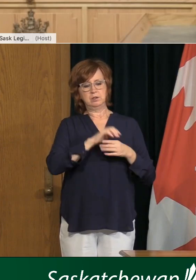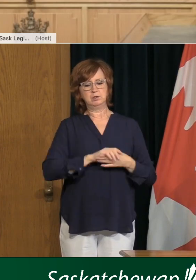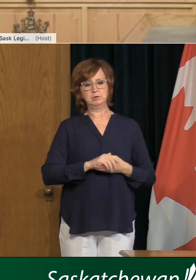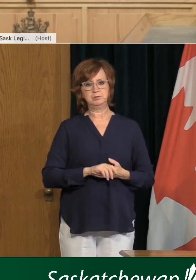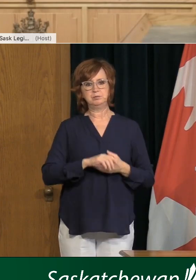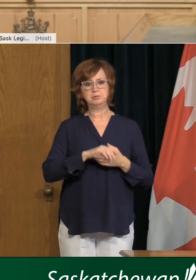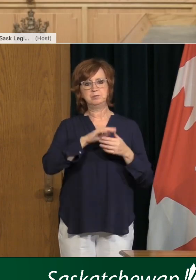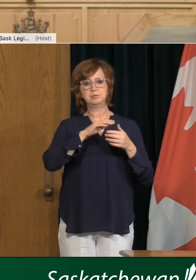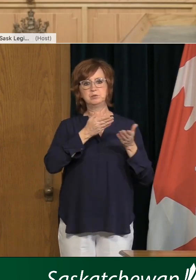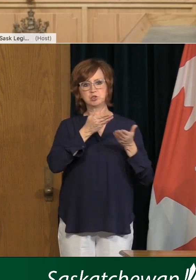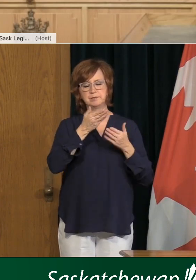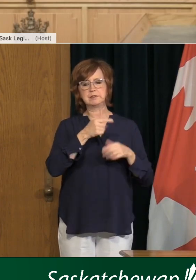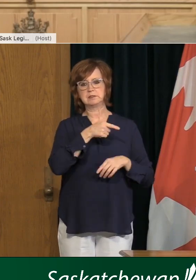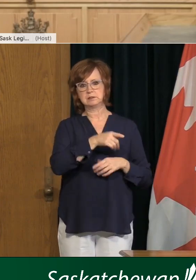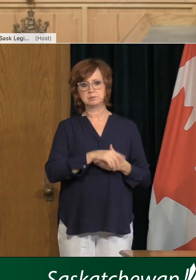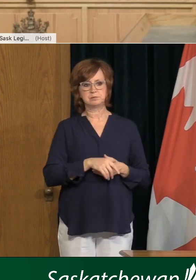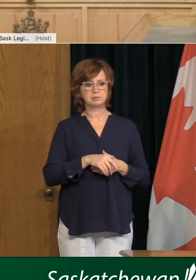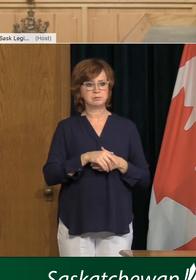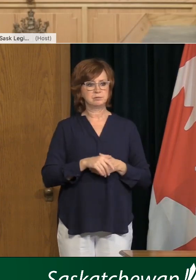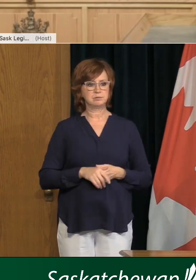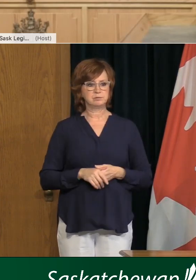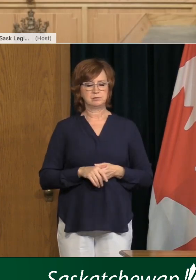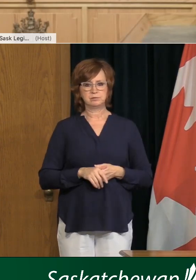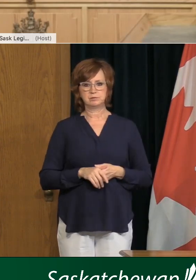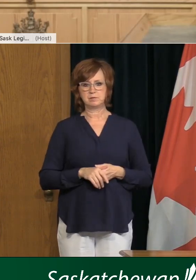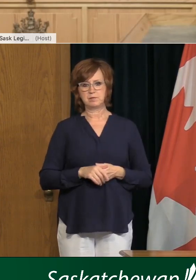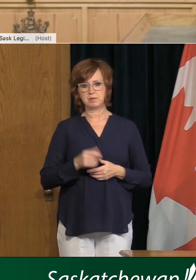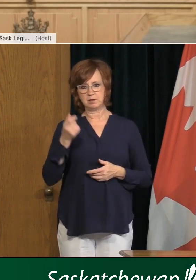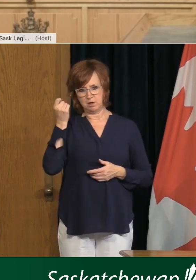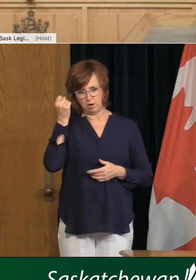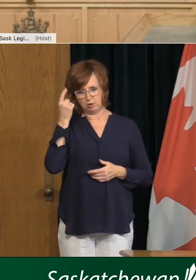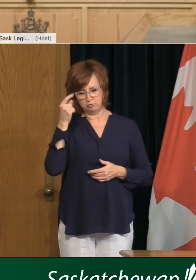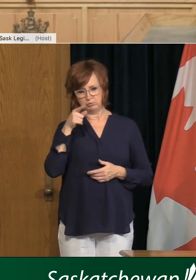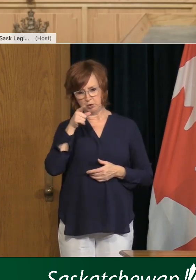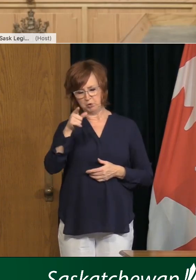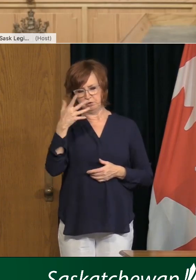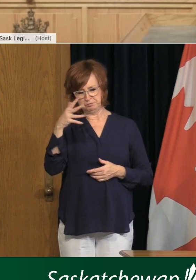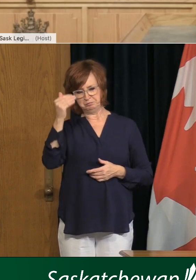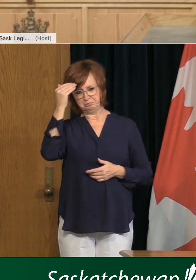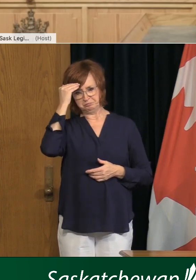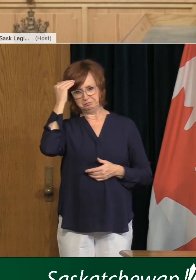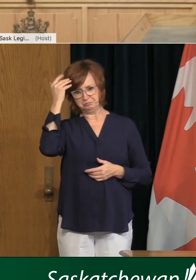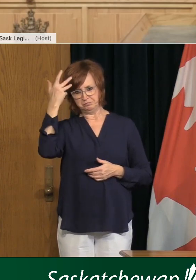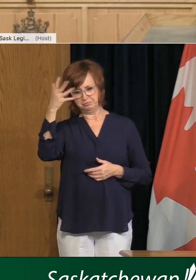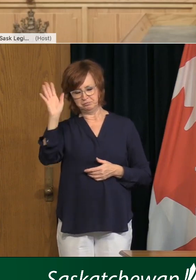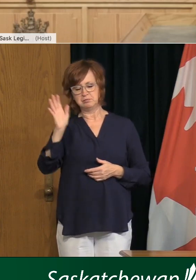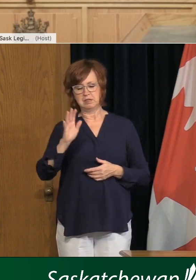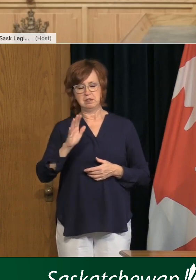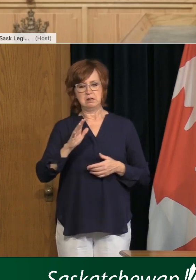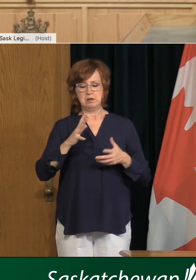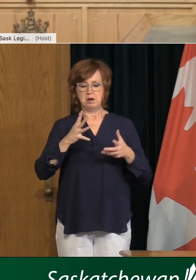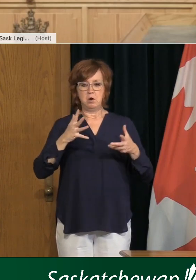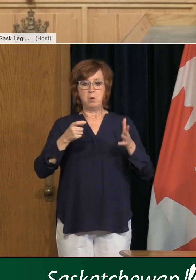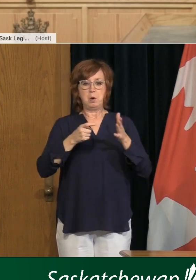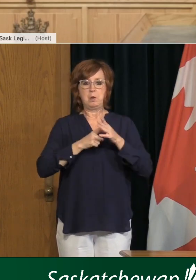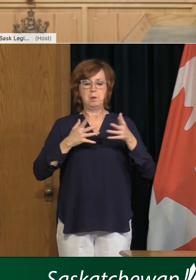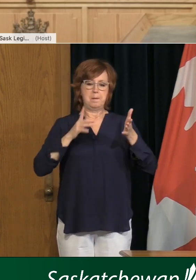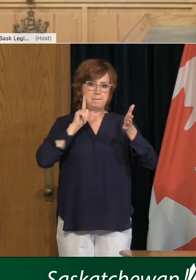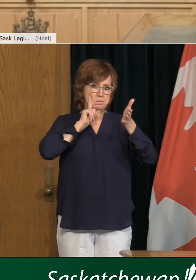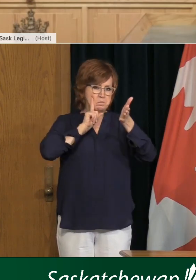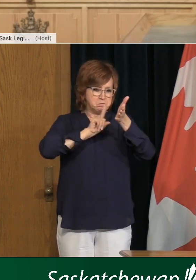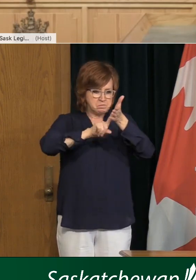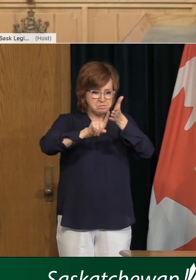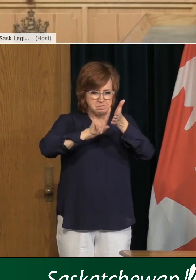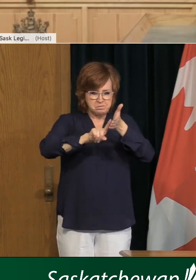So I'm sure that you can appreciate that extensive planning is required to accommodate all of the various